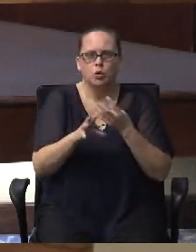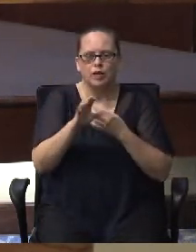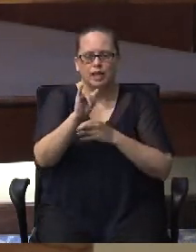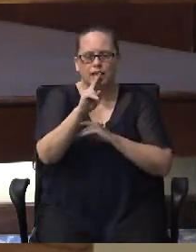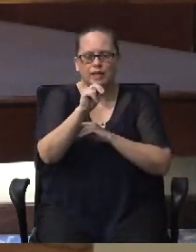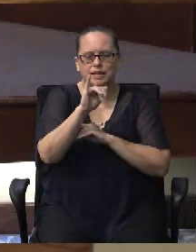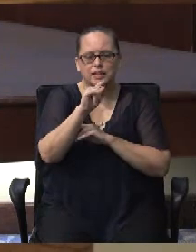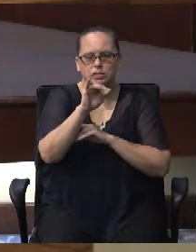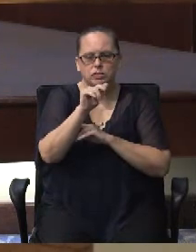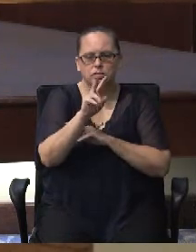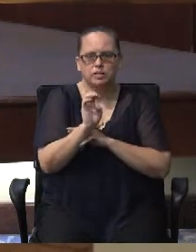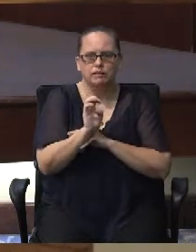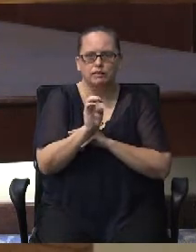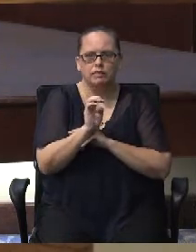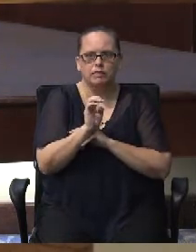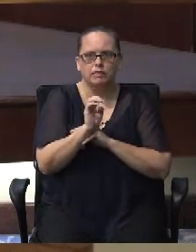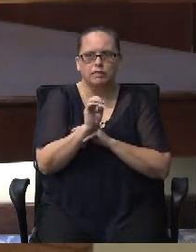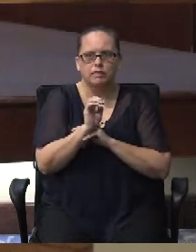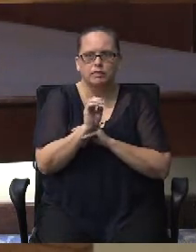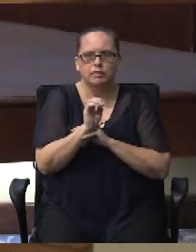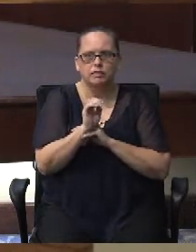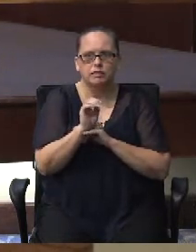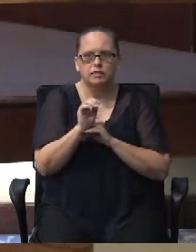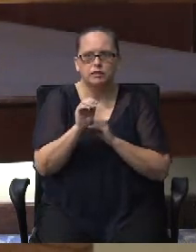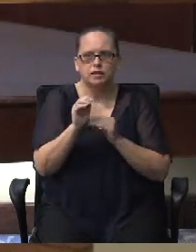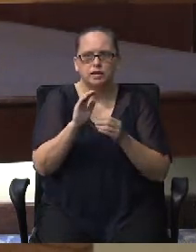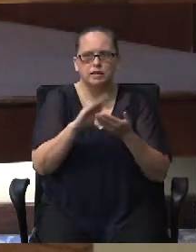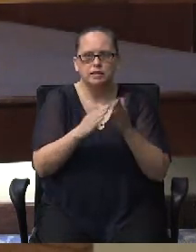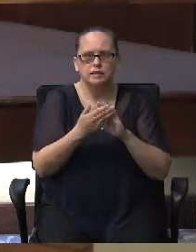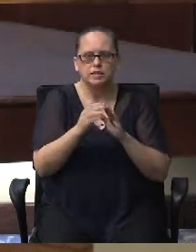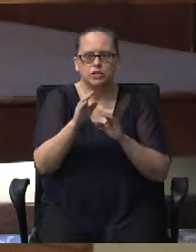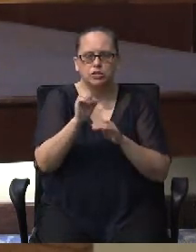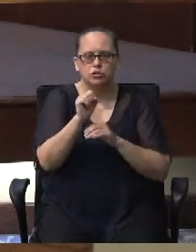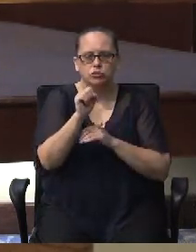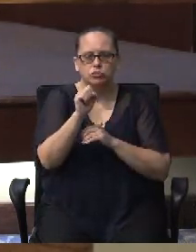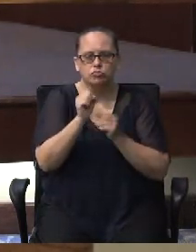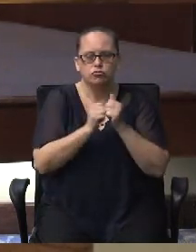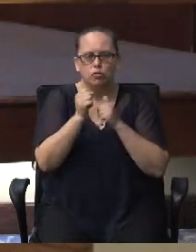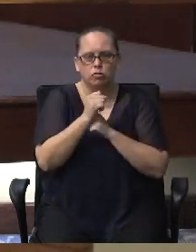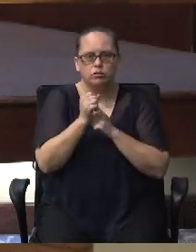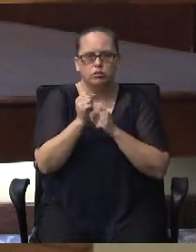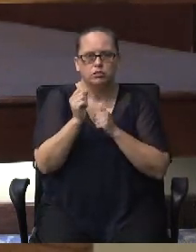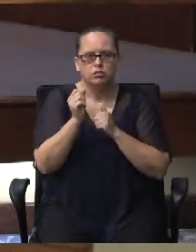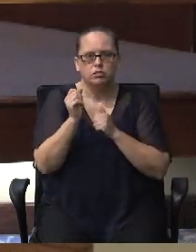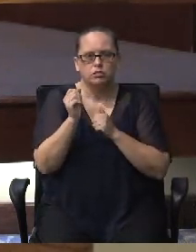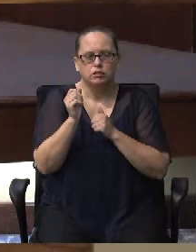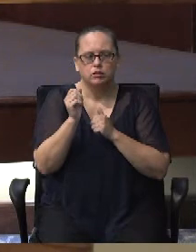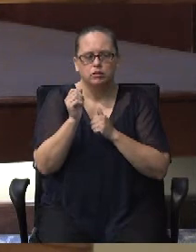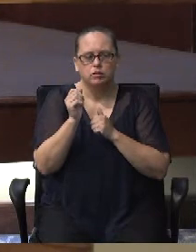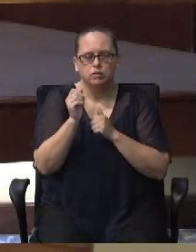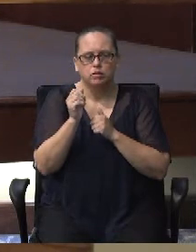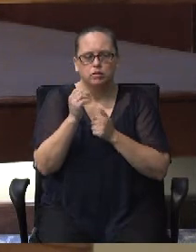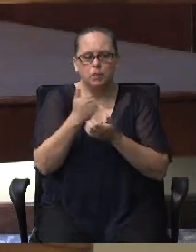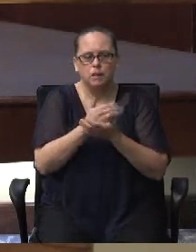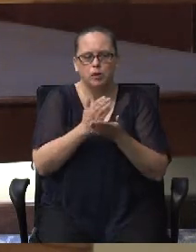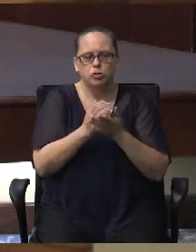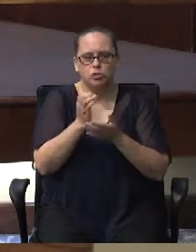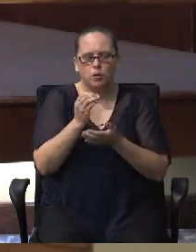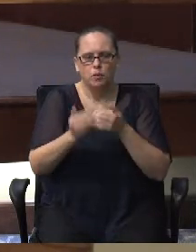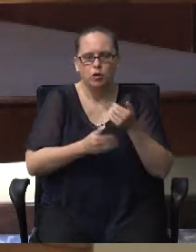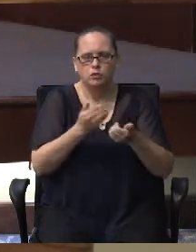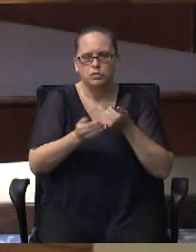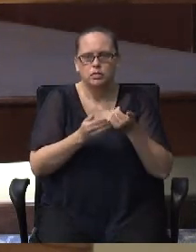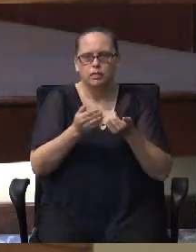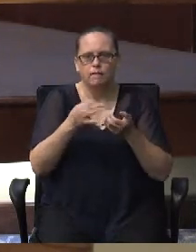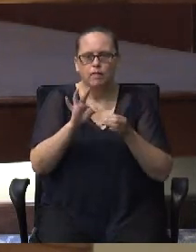and staffing, this budget provides the foundation to improve city infrastructure and facilitate economic development. Through the budget development process, staff sought to